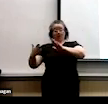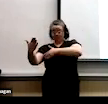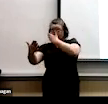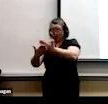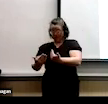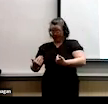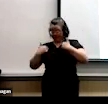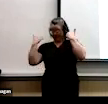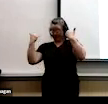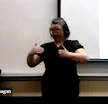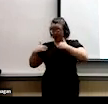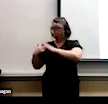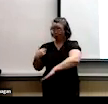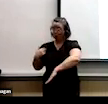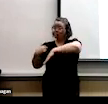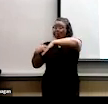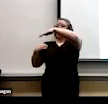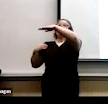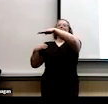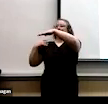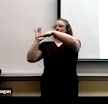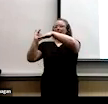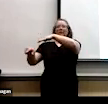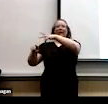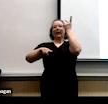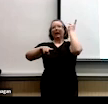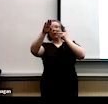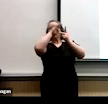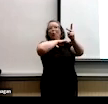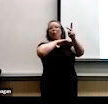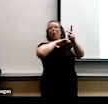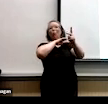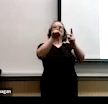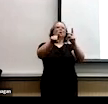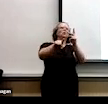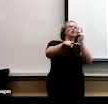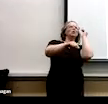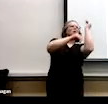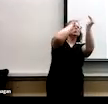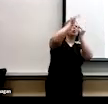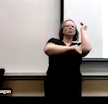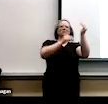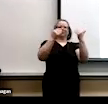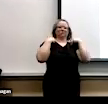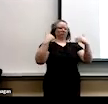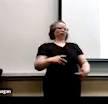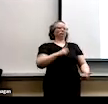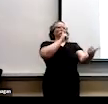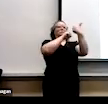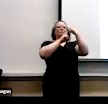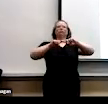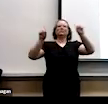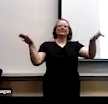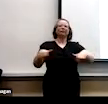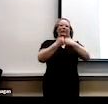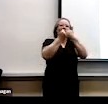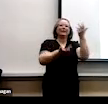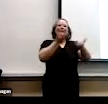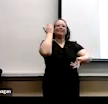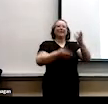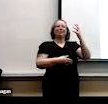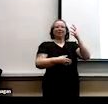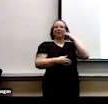not make sense medically for people to stay under the care of a pediatrician if they're going to start experiencing problems like adult onset diabetes or